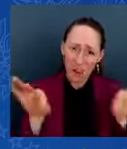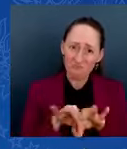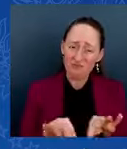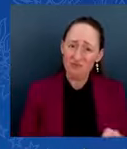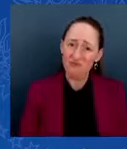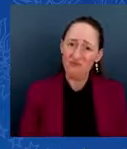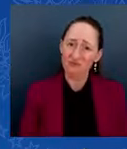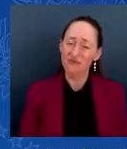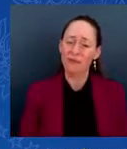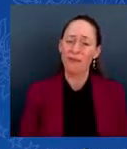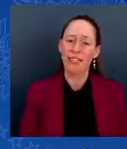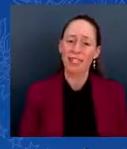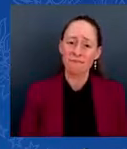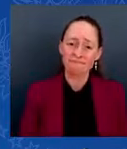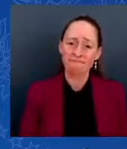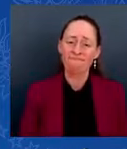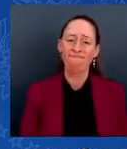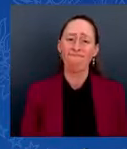Oh,